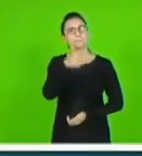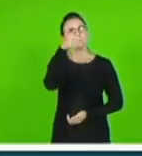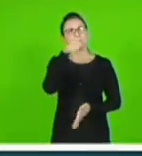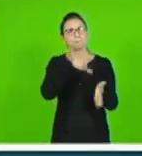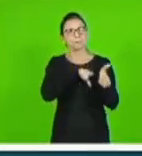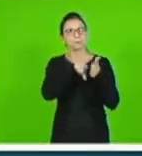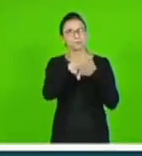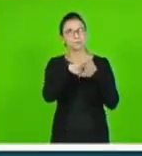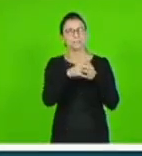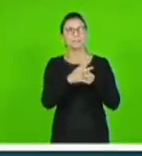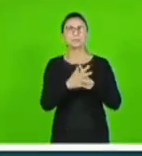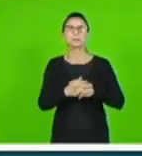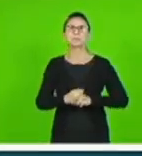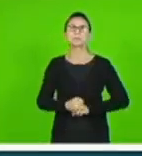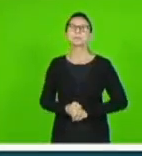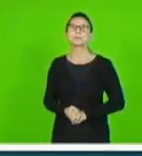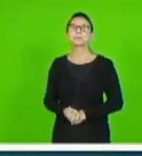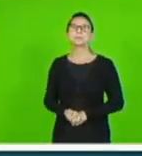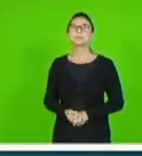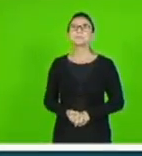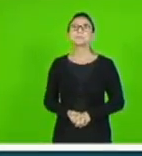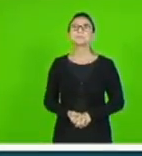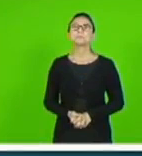So our first question,